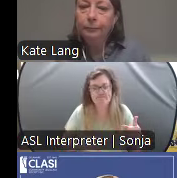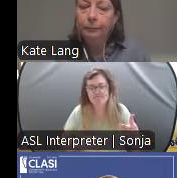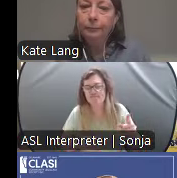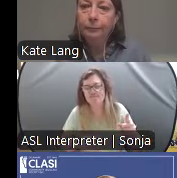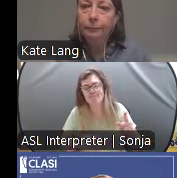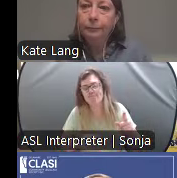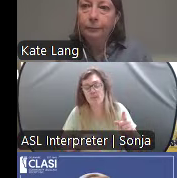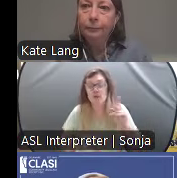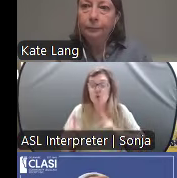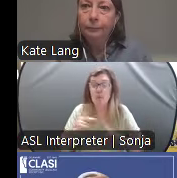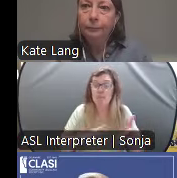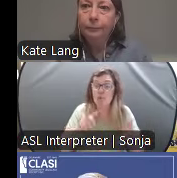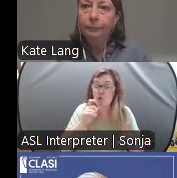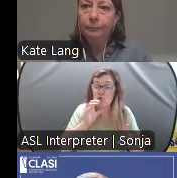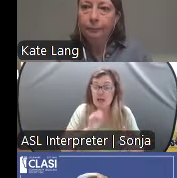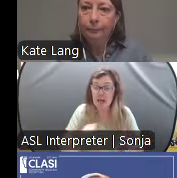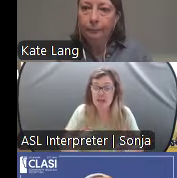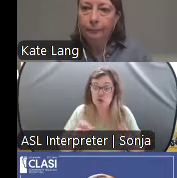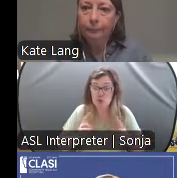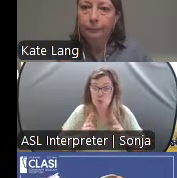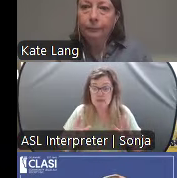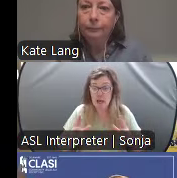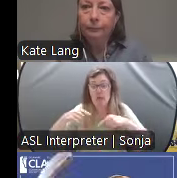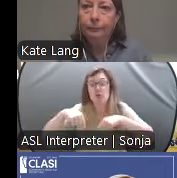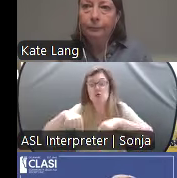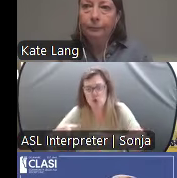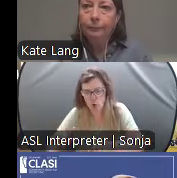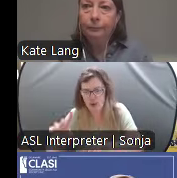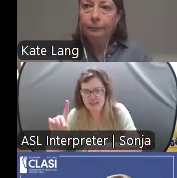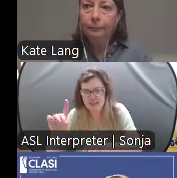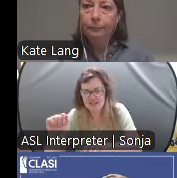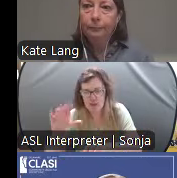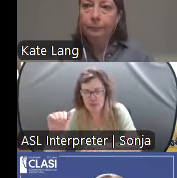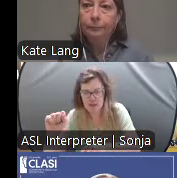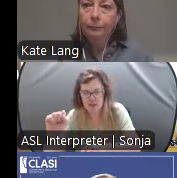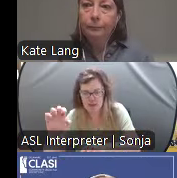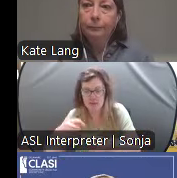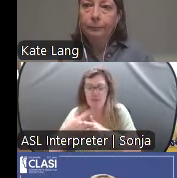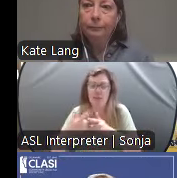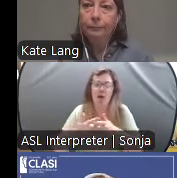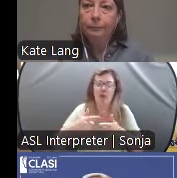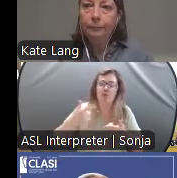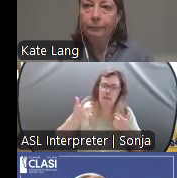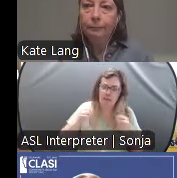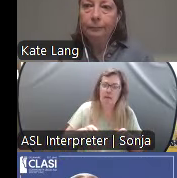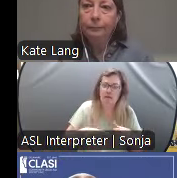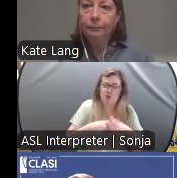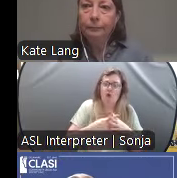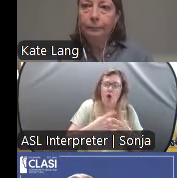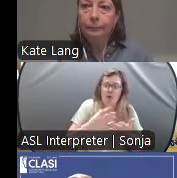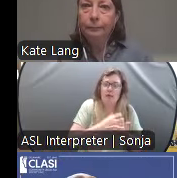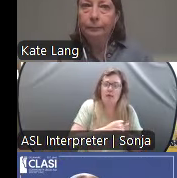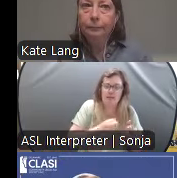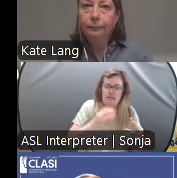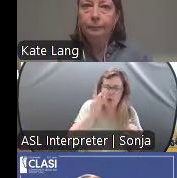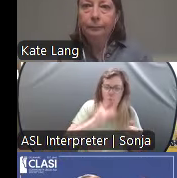reach the retirement age in the middle of their case, there's even less ways for them to understand that they can start collecting retirement.